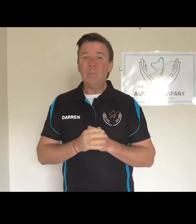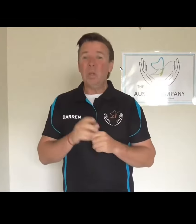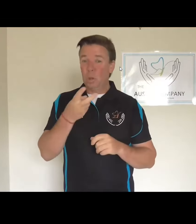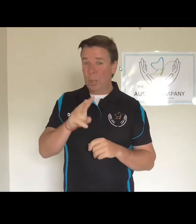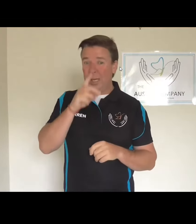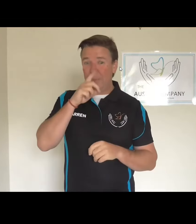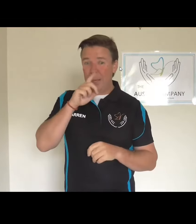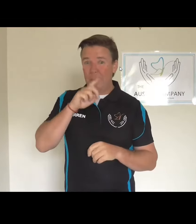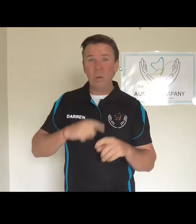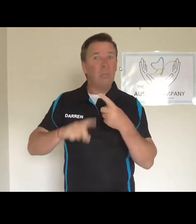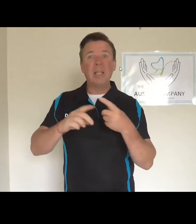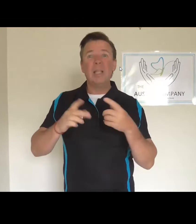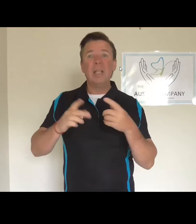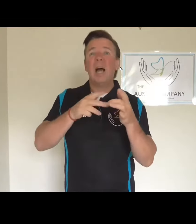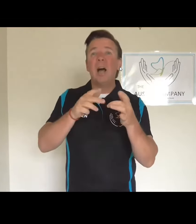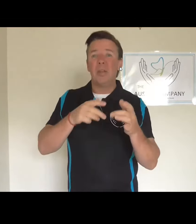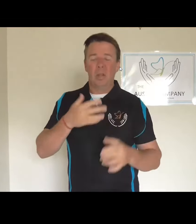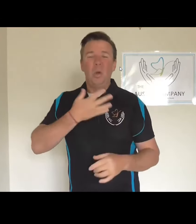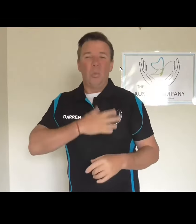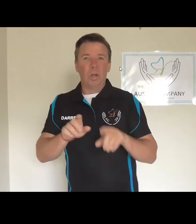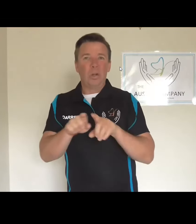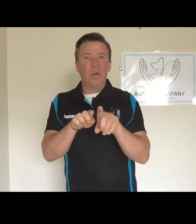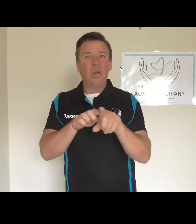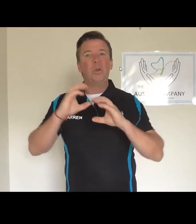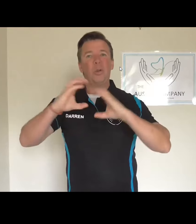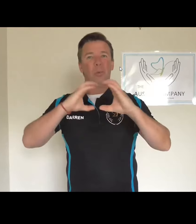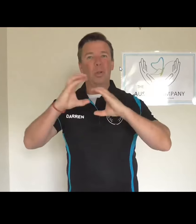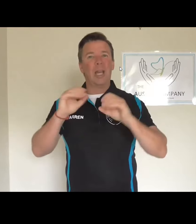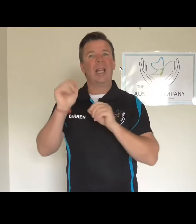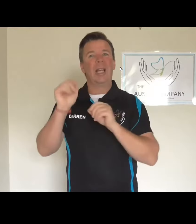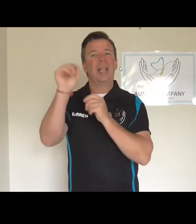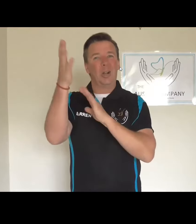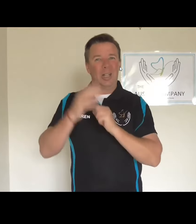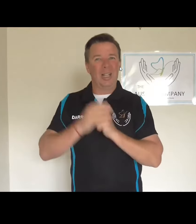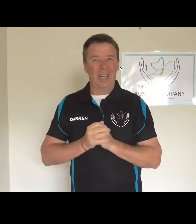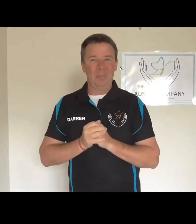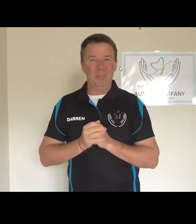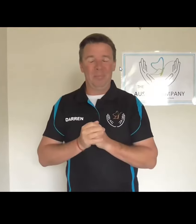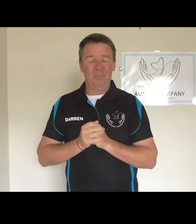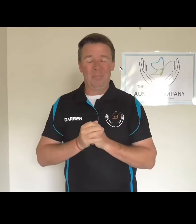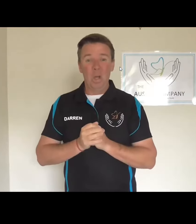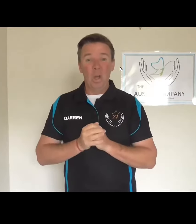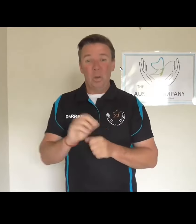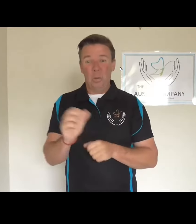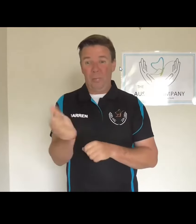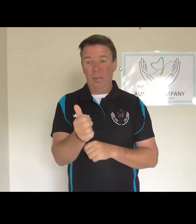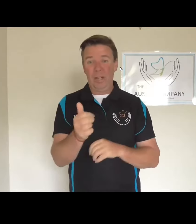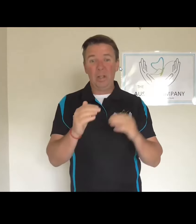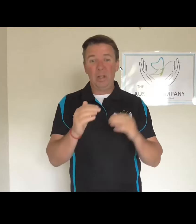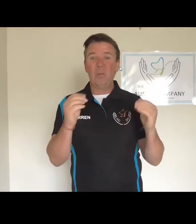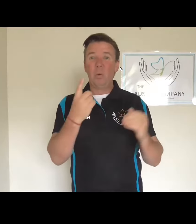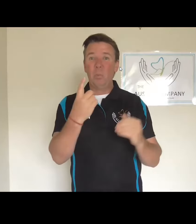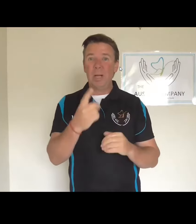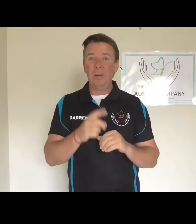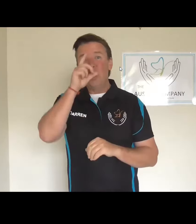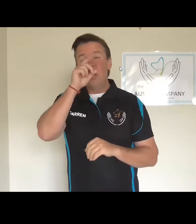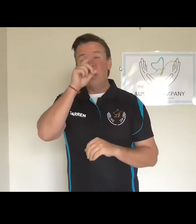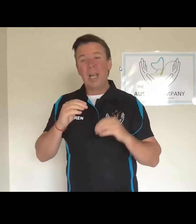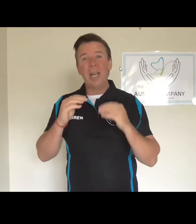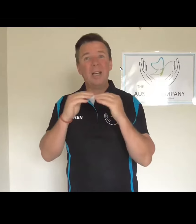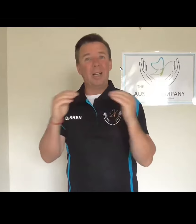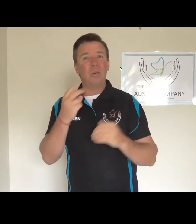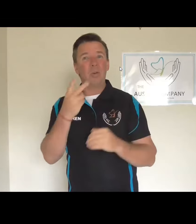Hopefully the 20 people plus others want to learn to communicate in Auslan. You finish level 1, you